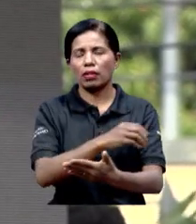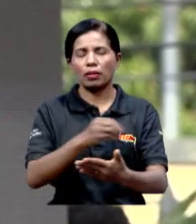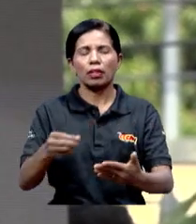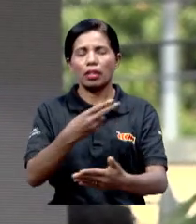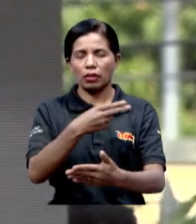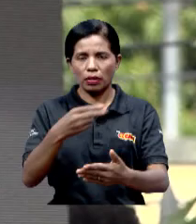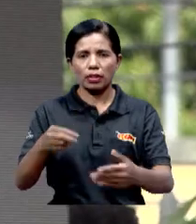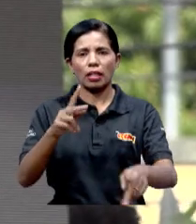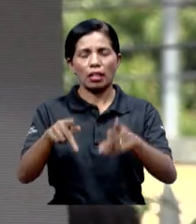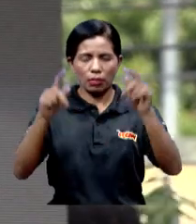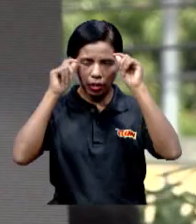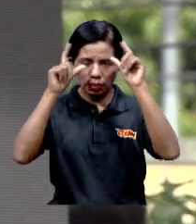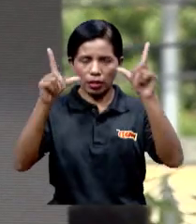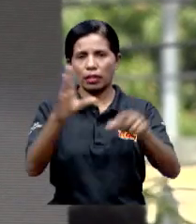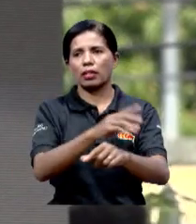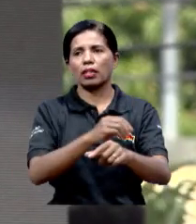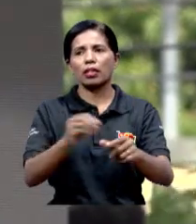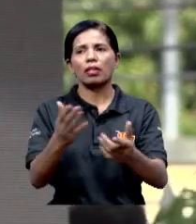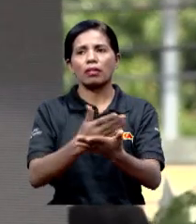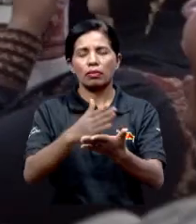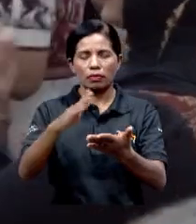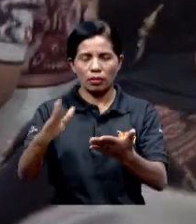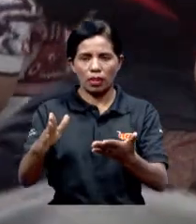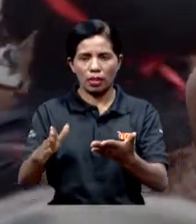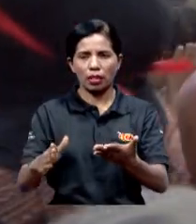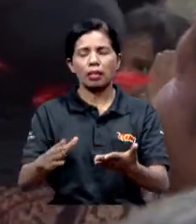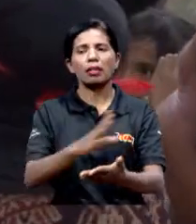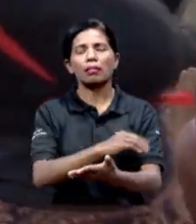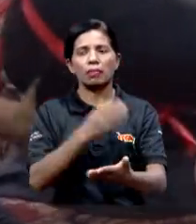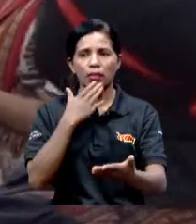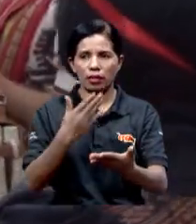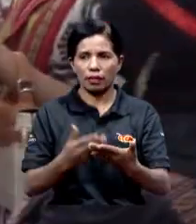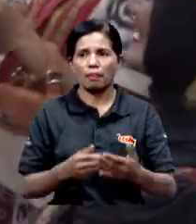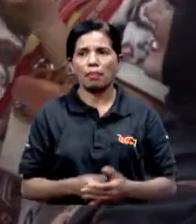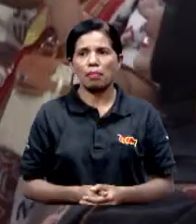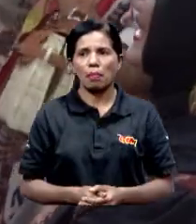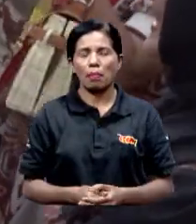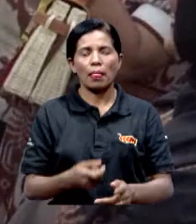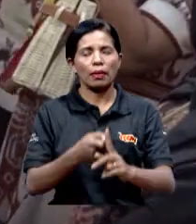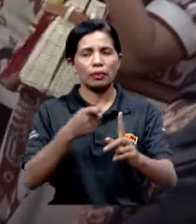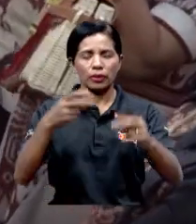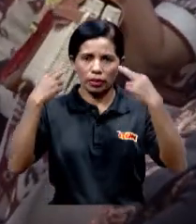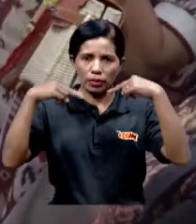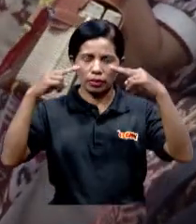of Timor-Leste that share Timor Island. E evento nemos anima os cantor